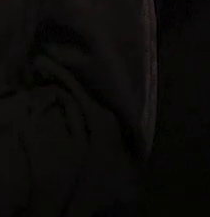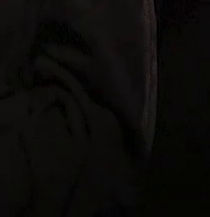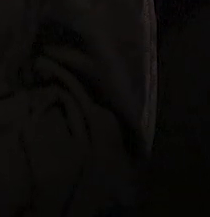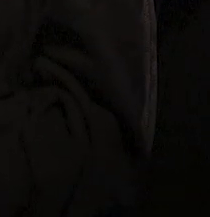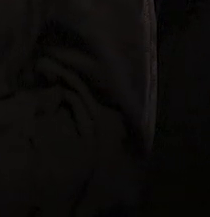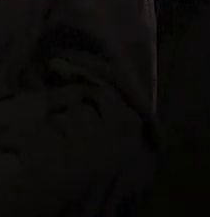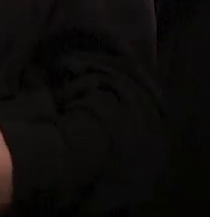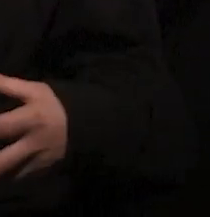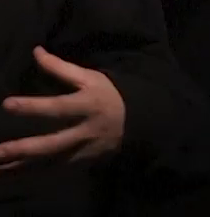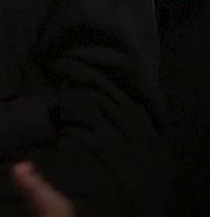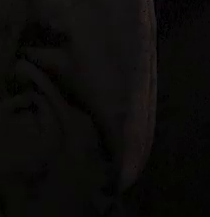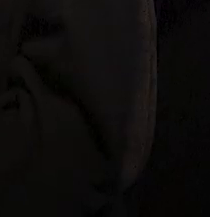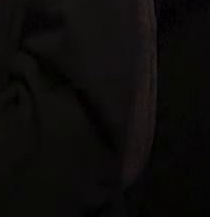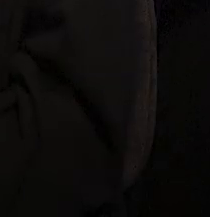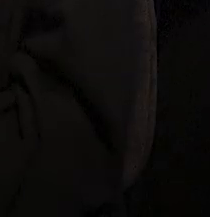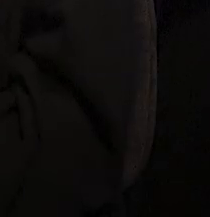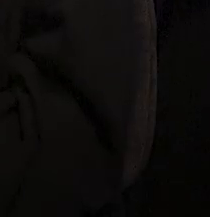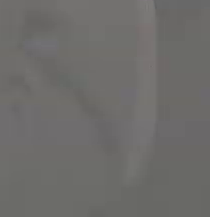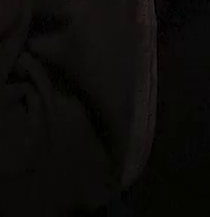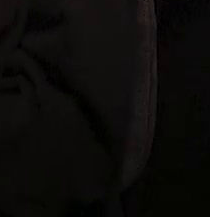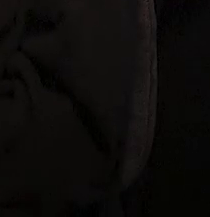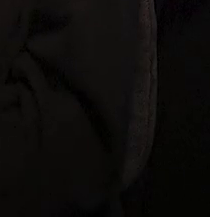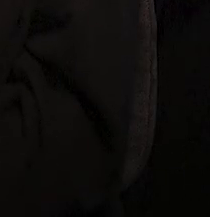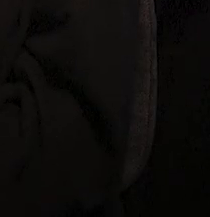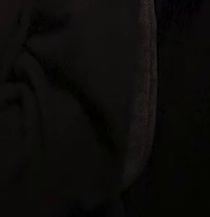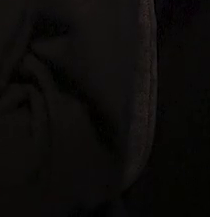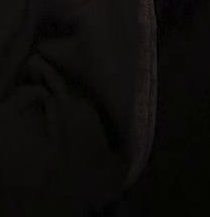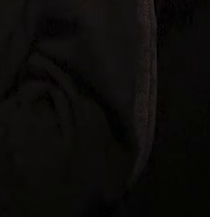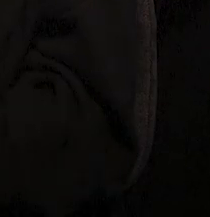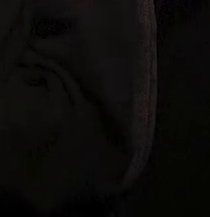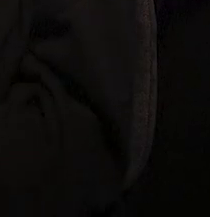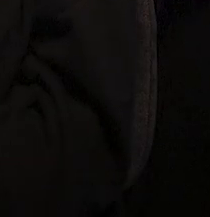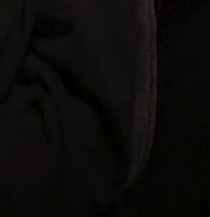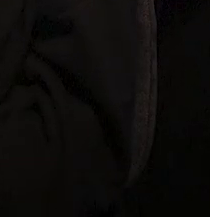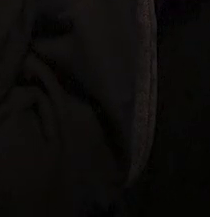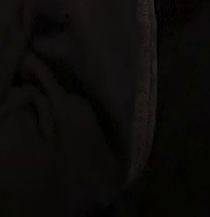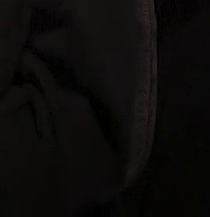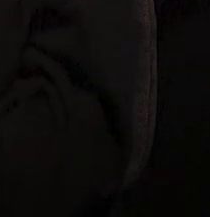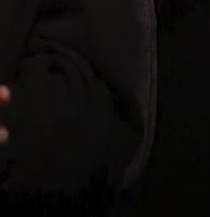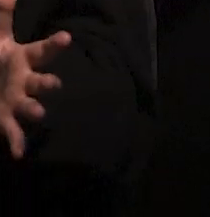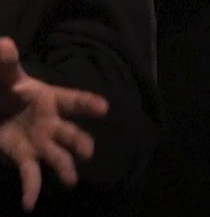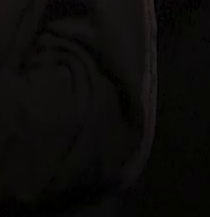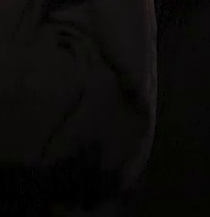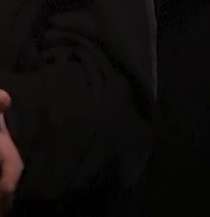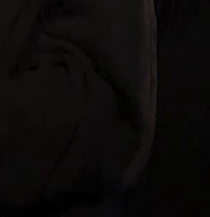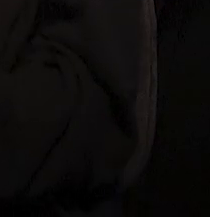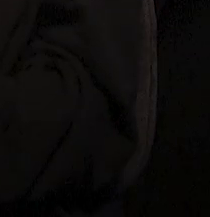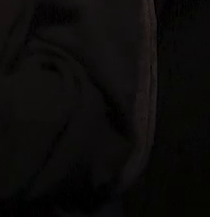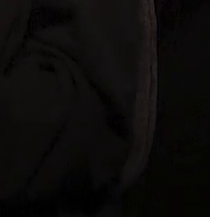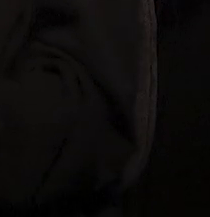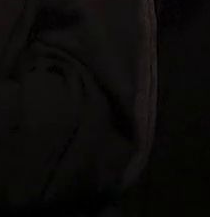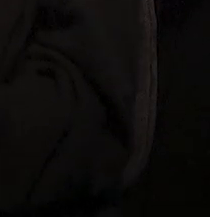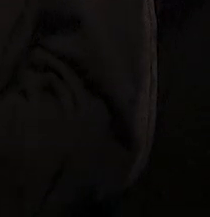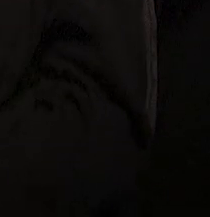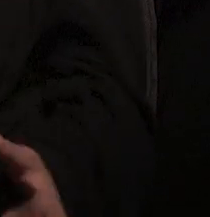work together to organise giant climate strikes. We were this tiny little group and no one thought it would work, and maybe it would get a few hundred